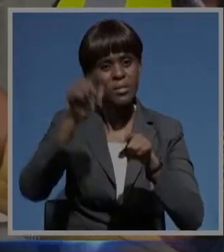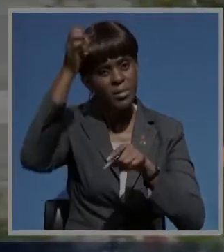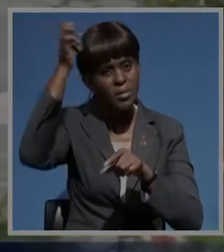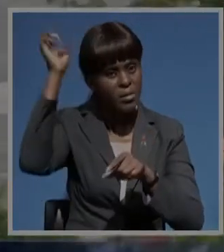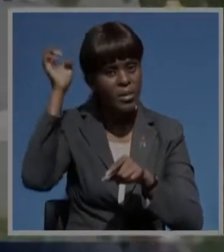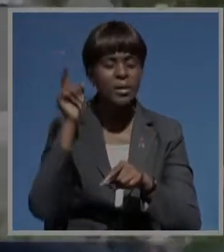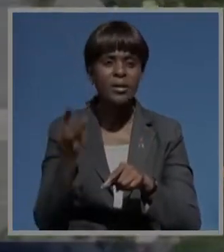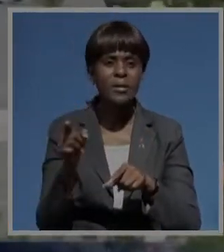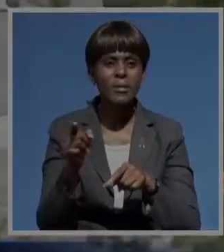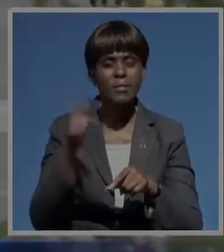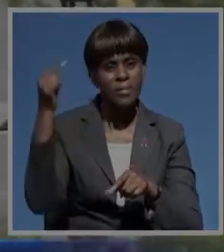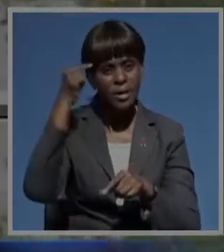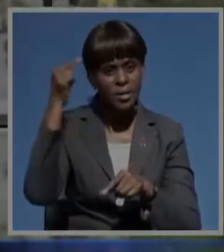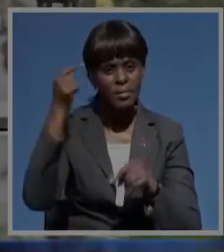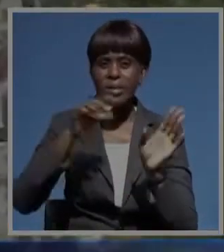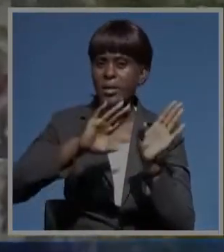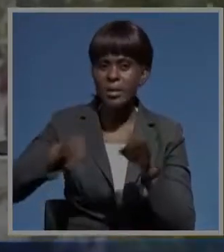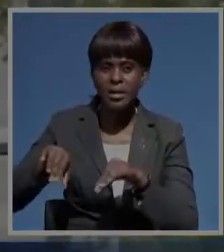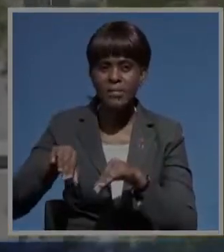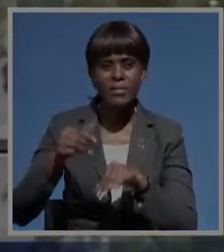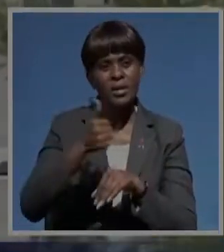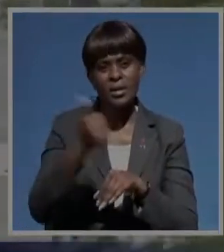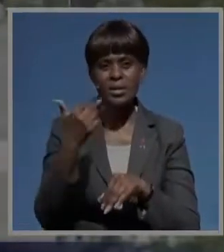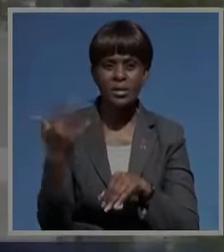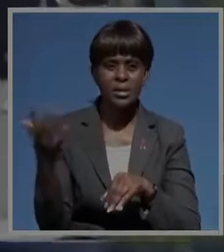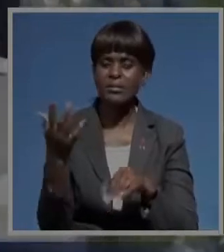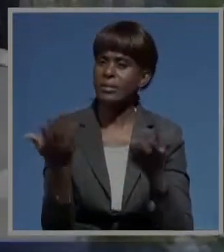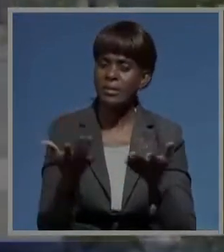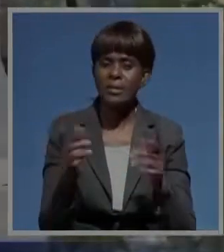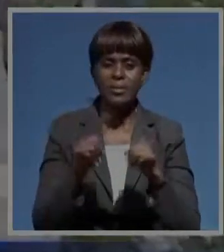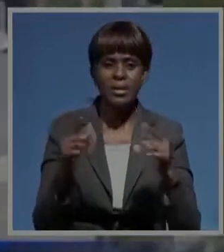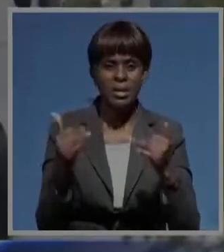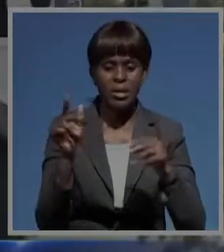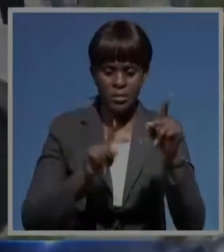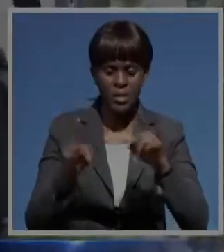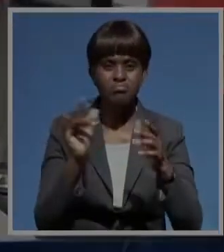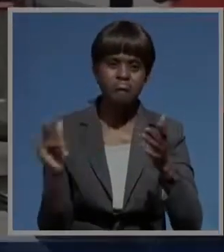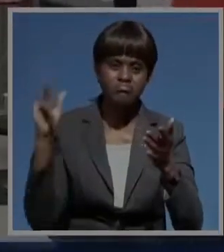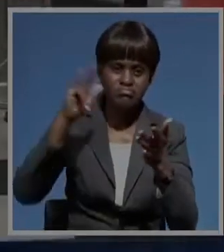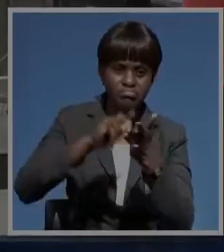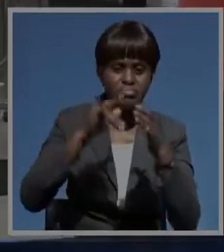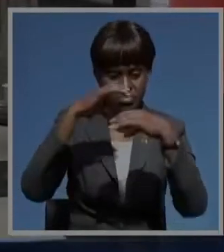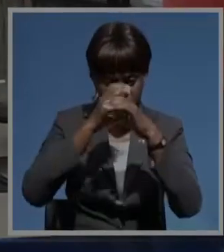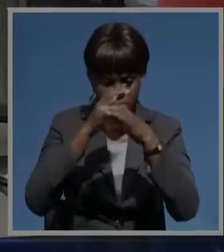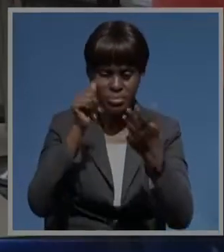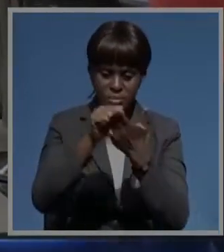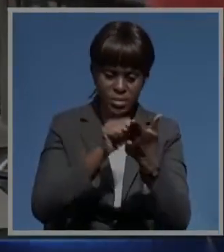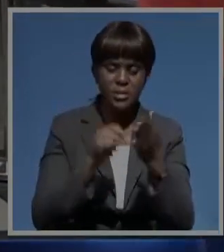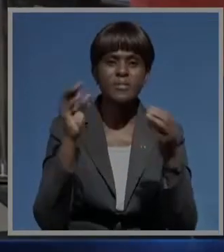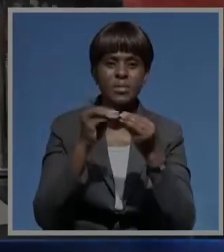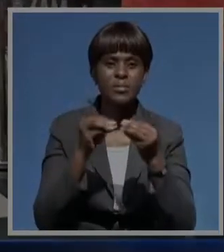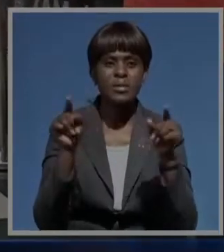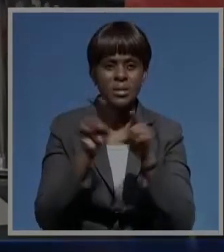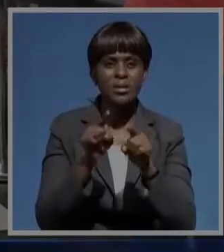stop. Government is not leaving anything to chance, with passengers jetting into Zambia by screening and testing effectively